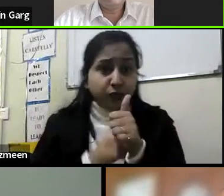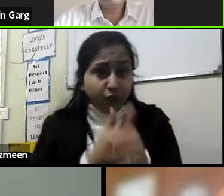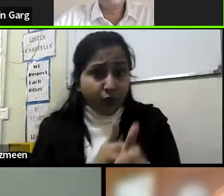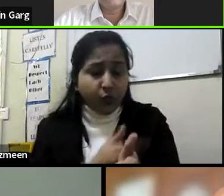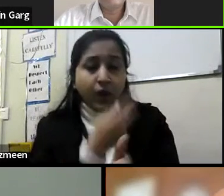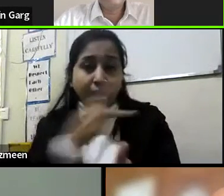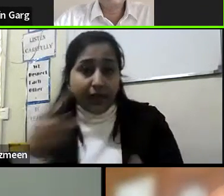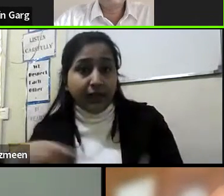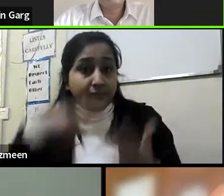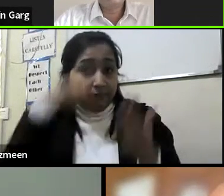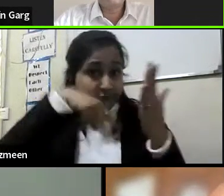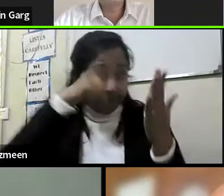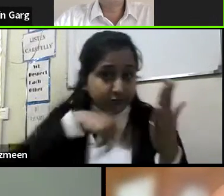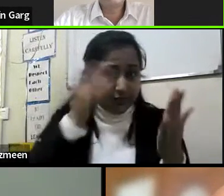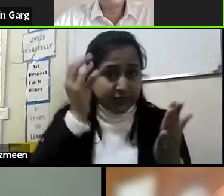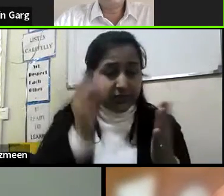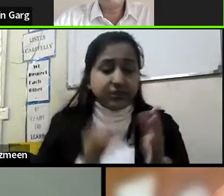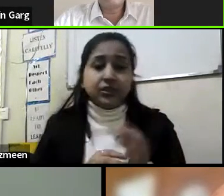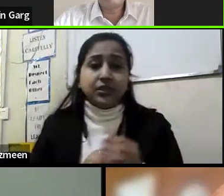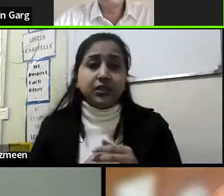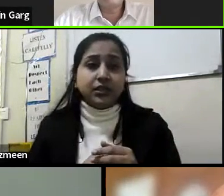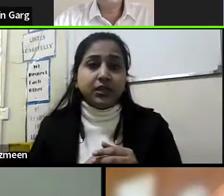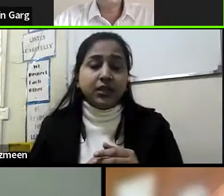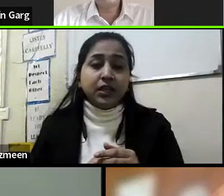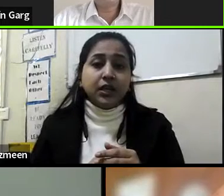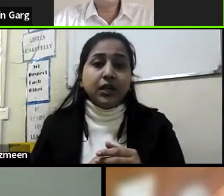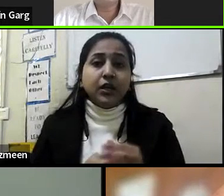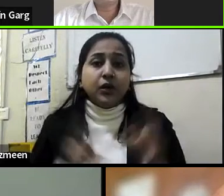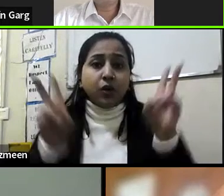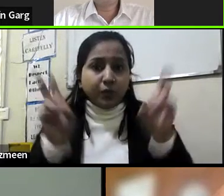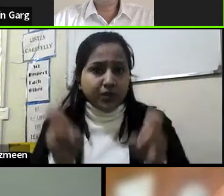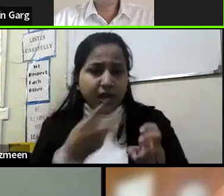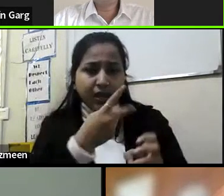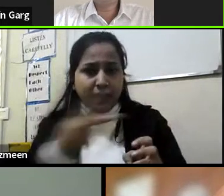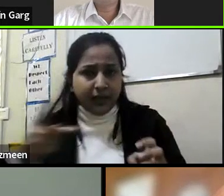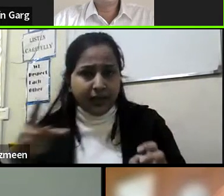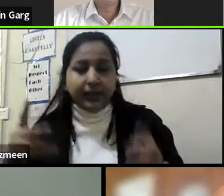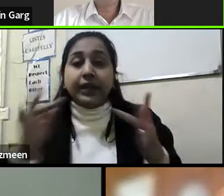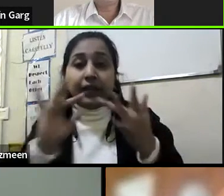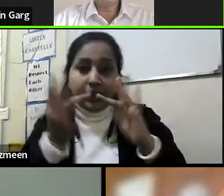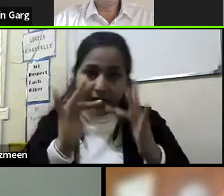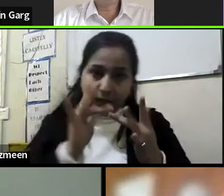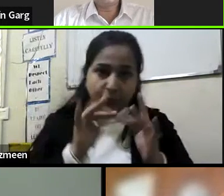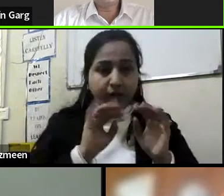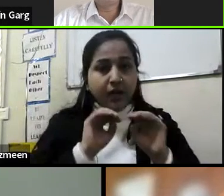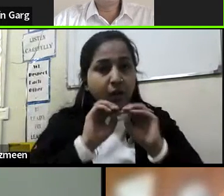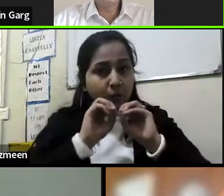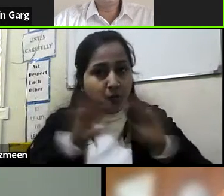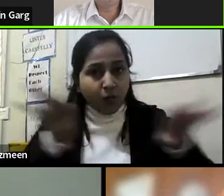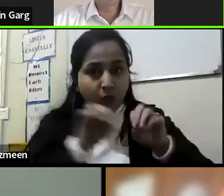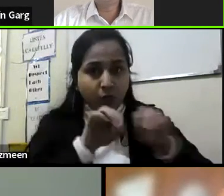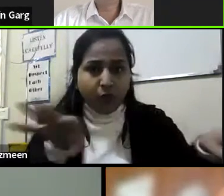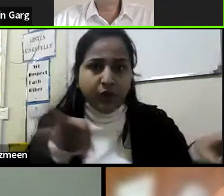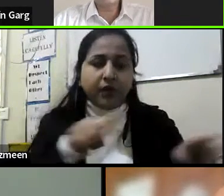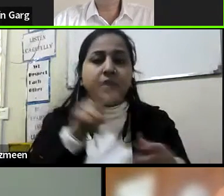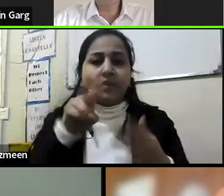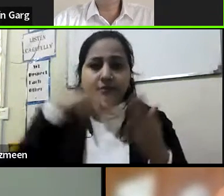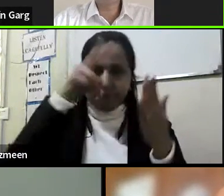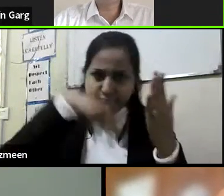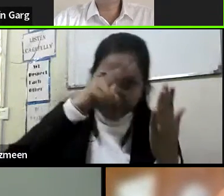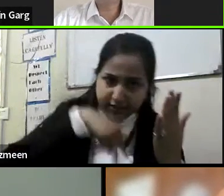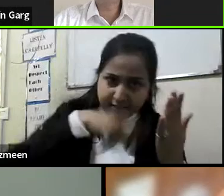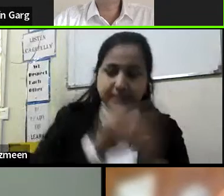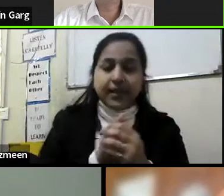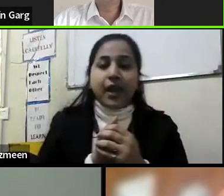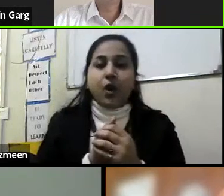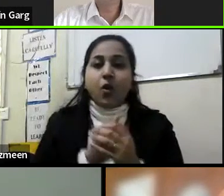content was being uploaded on the intranet portal for all the staff to read through scanned